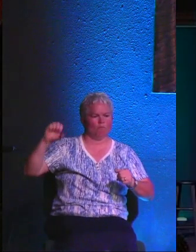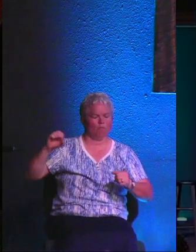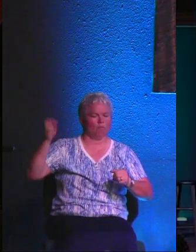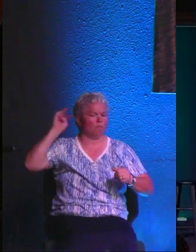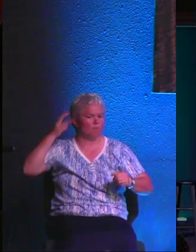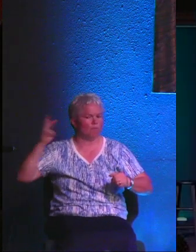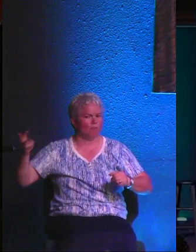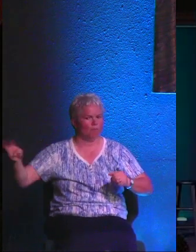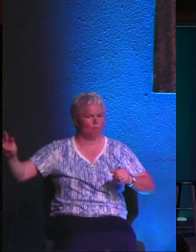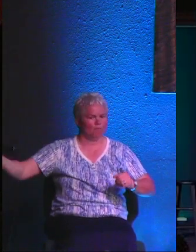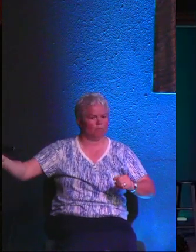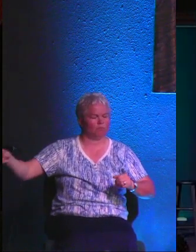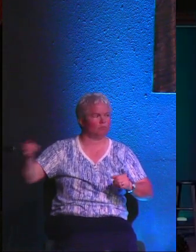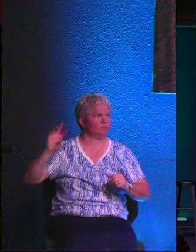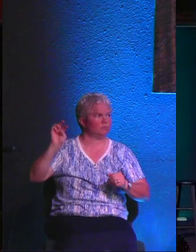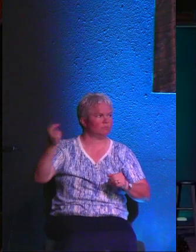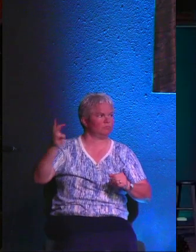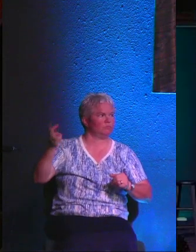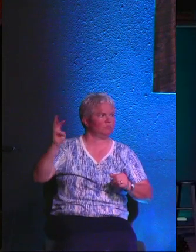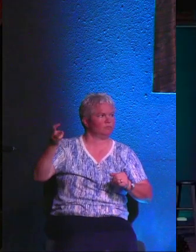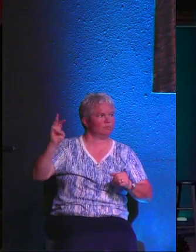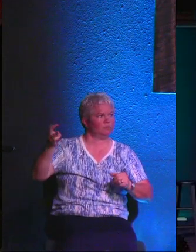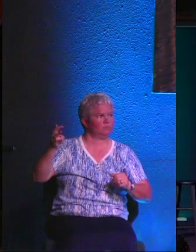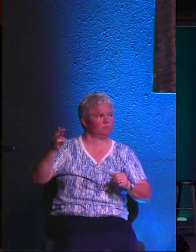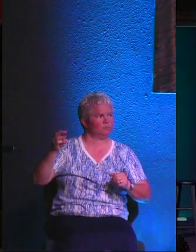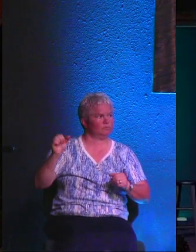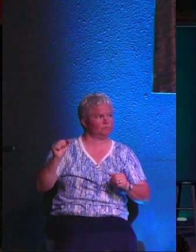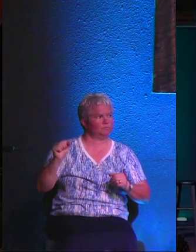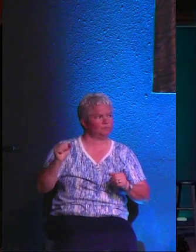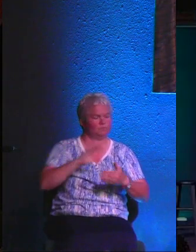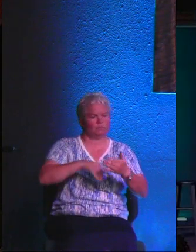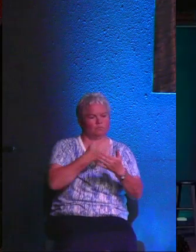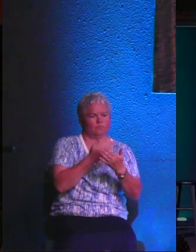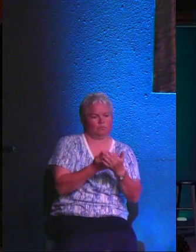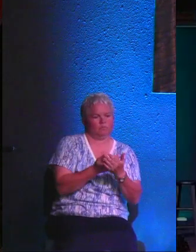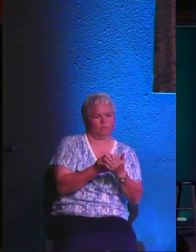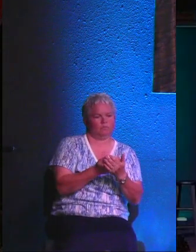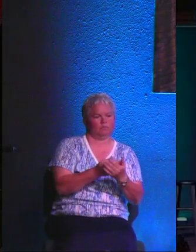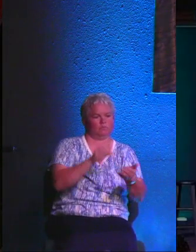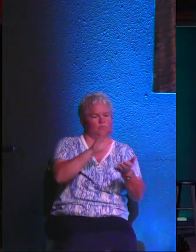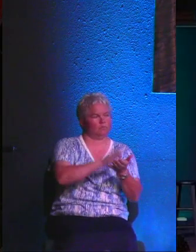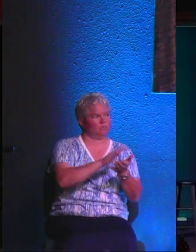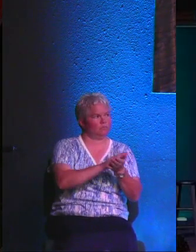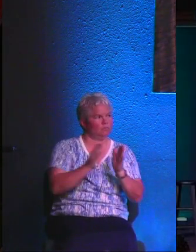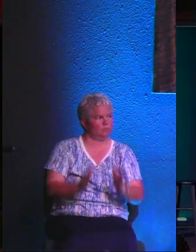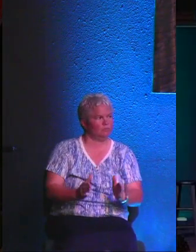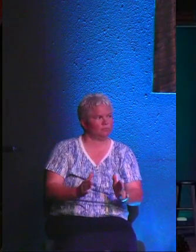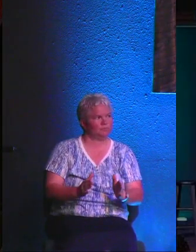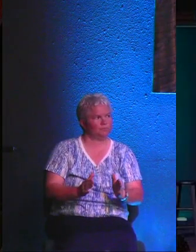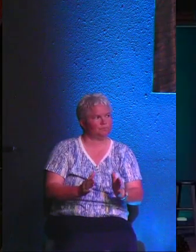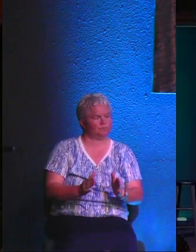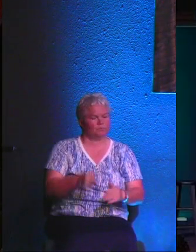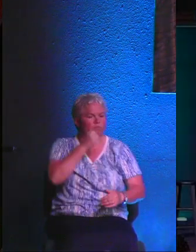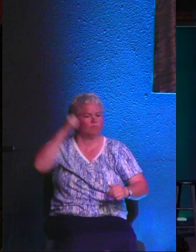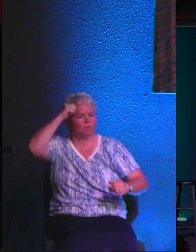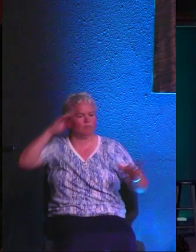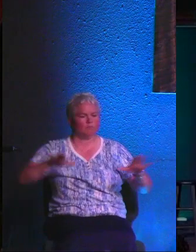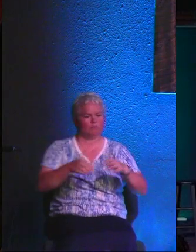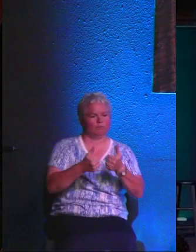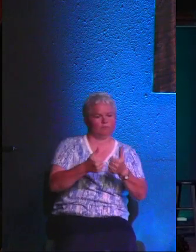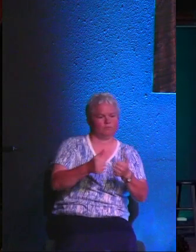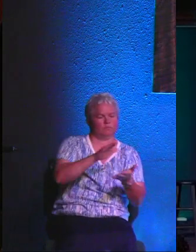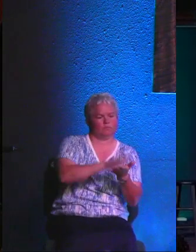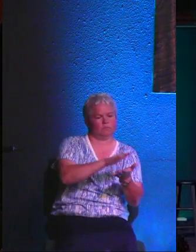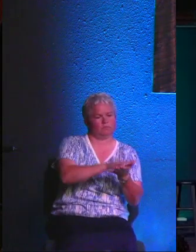be our 17th spiritual emphasis, a time where all students from the Pacific Northwest Adult and Teen Challenge